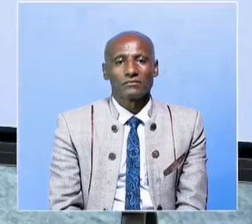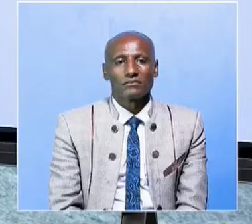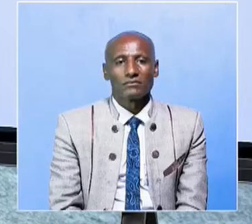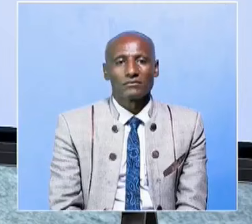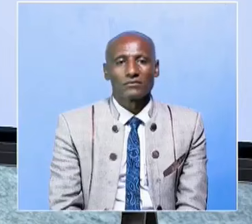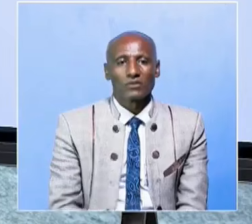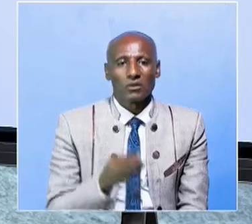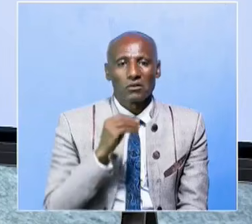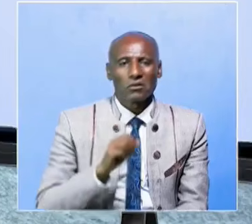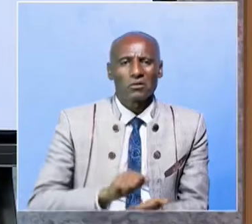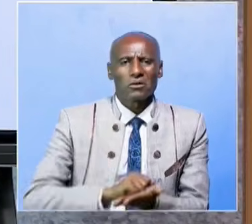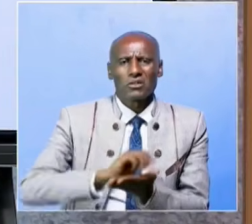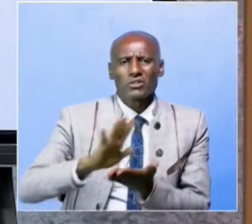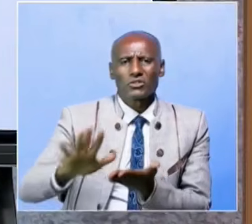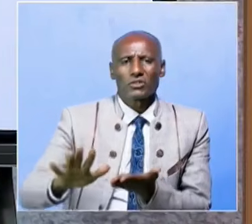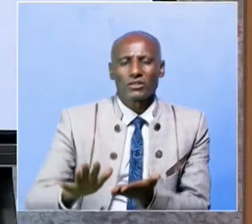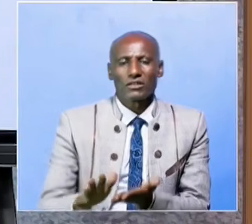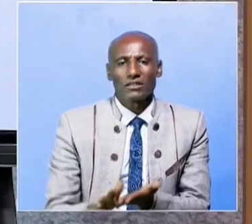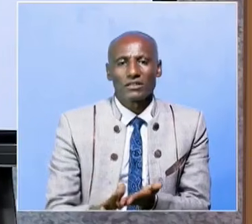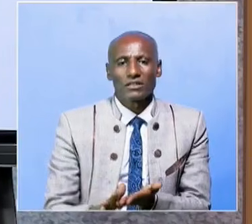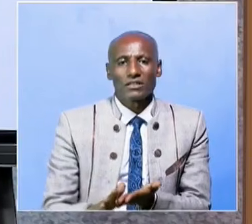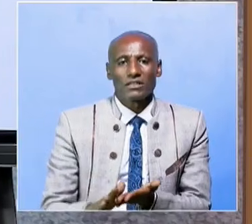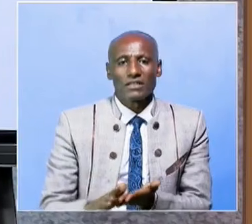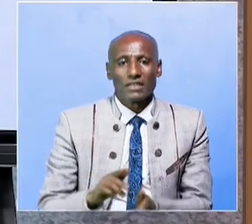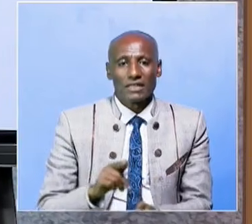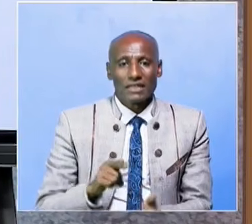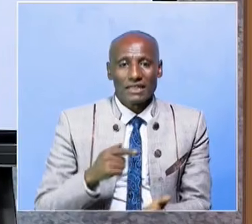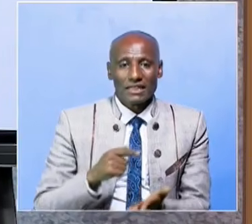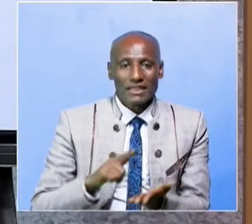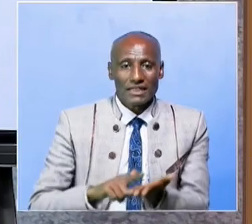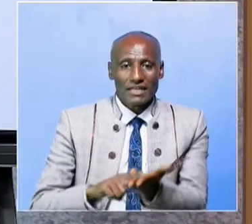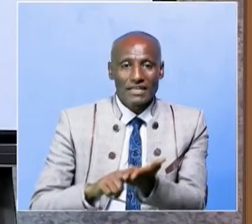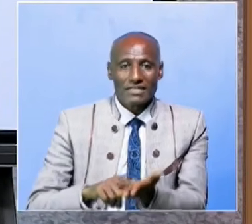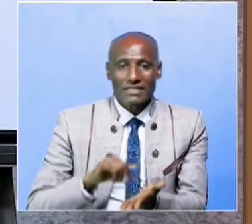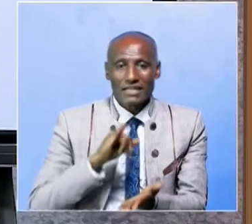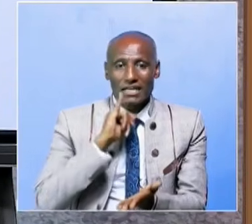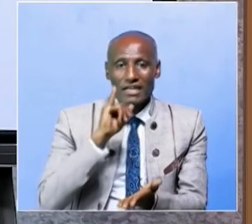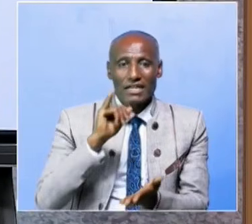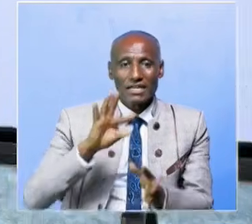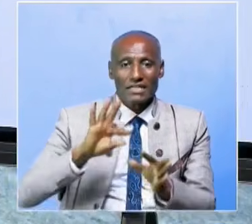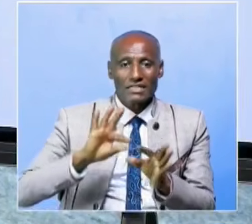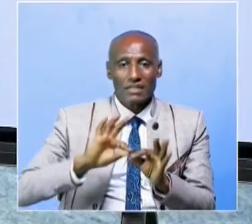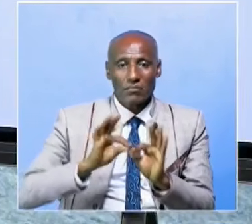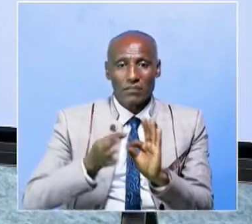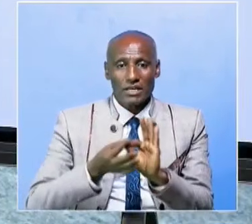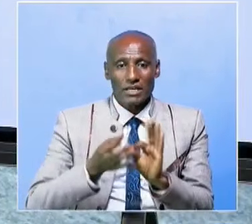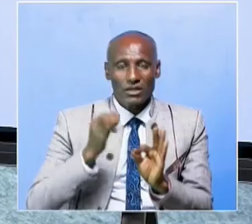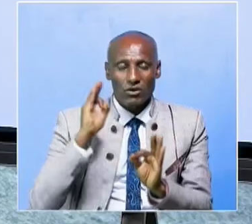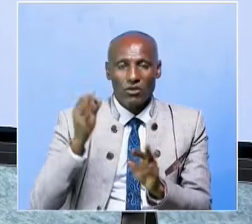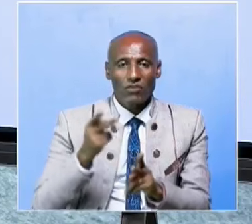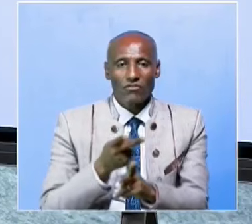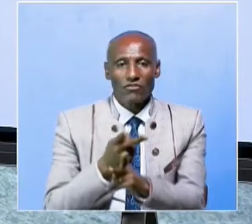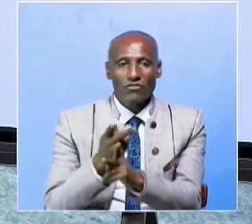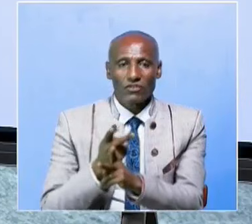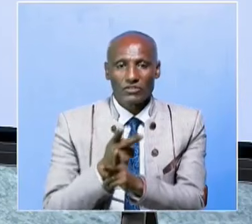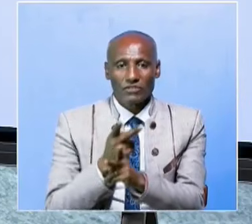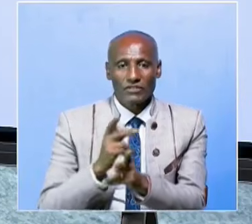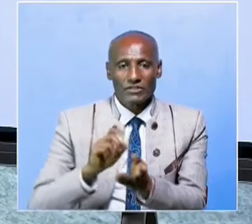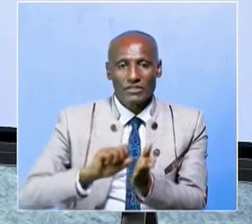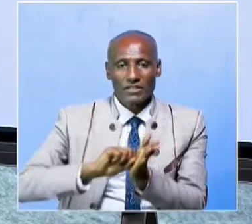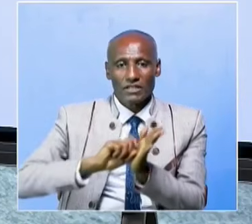Or destroyed. This is what conservation is. For example, we have different kinds